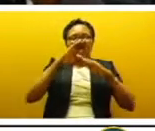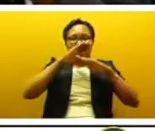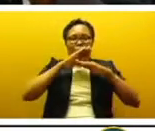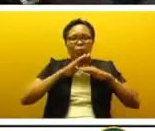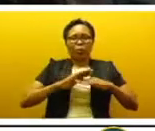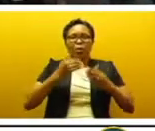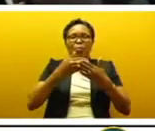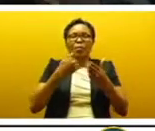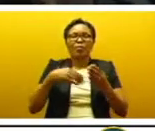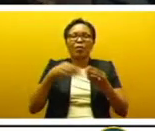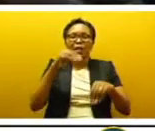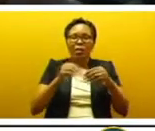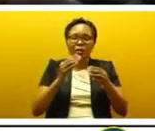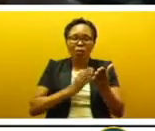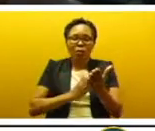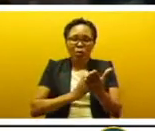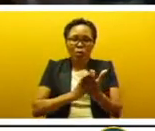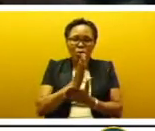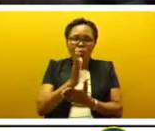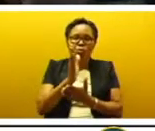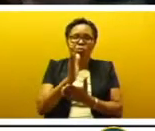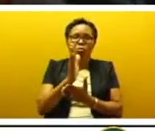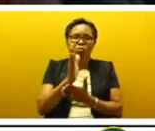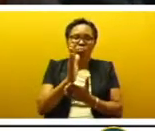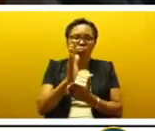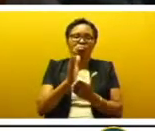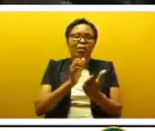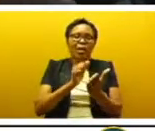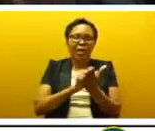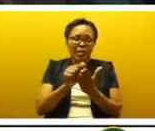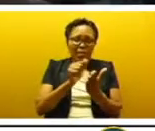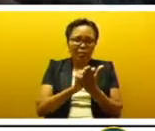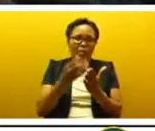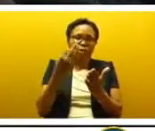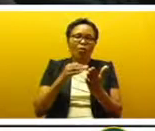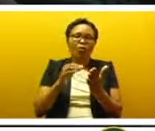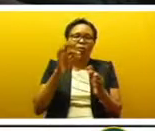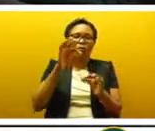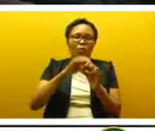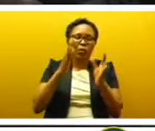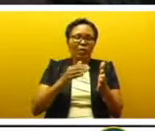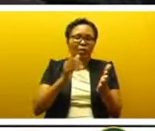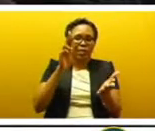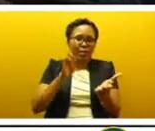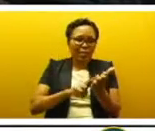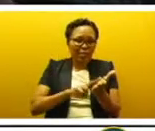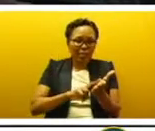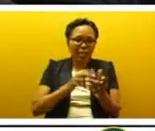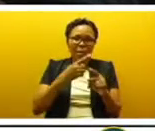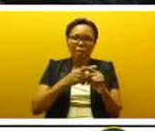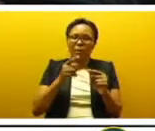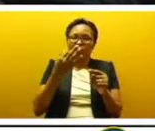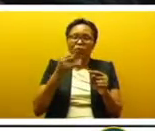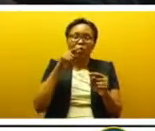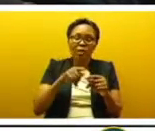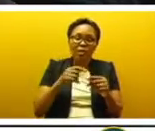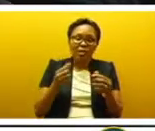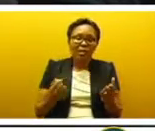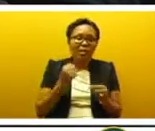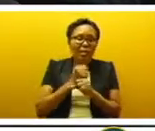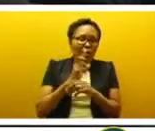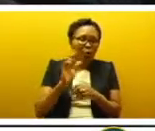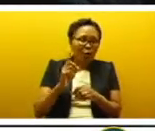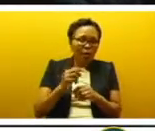elections through the gazettement of a voters register. For these elections, it was done on the 21st of